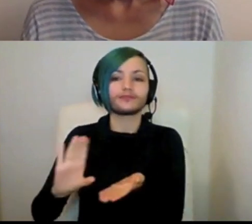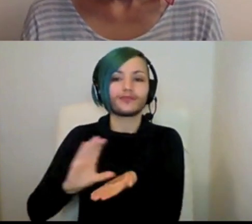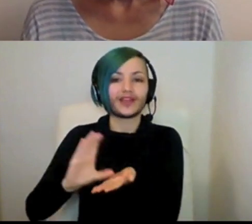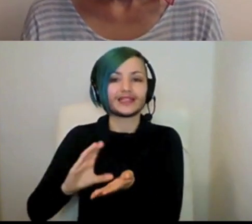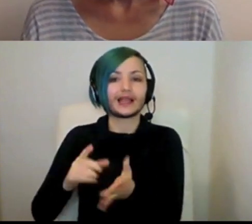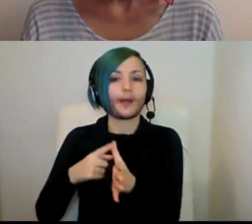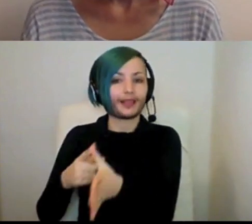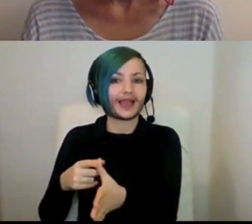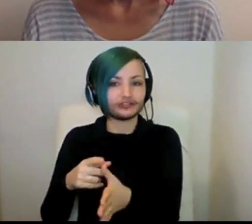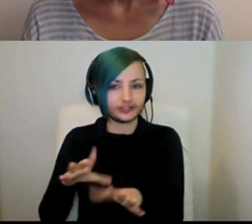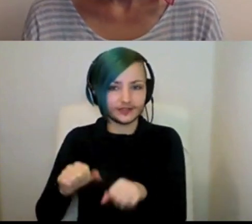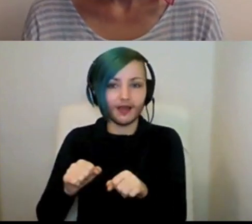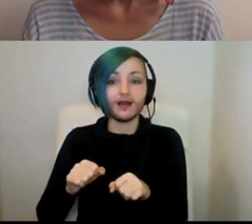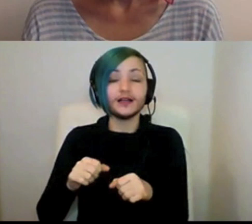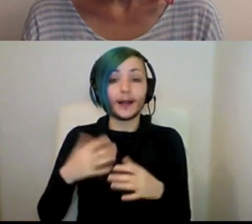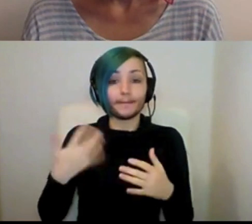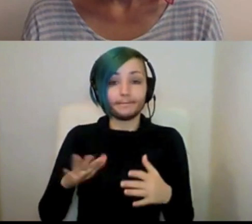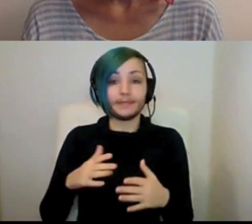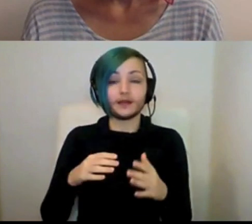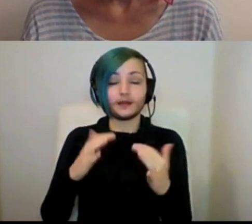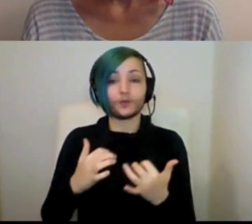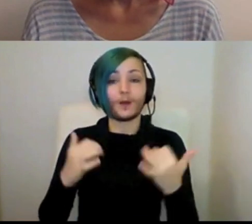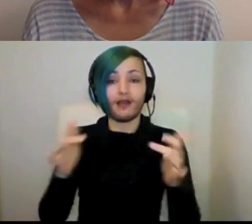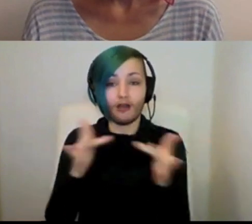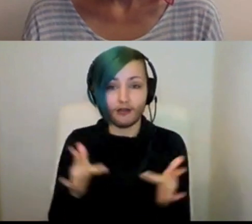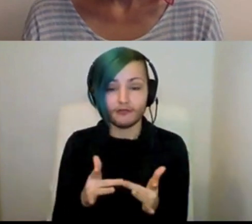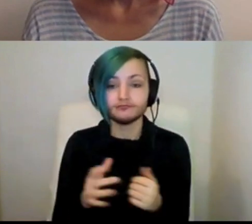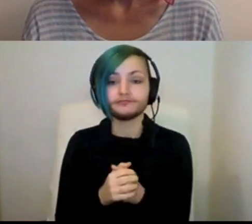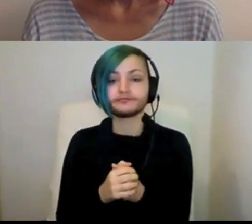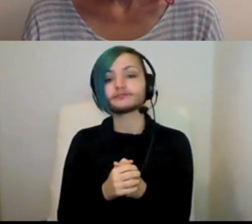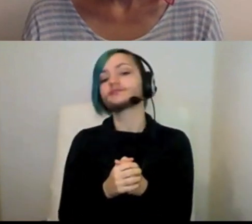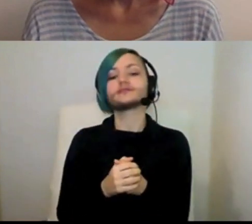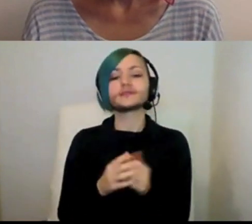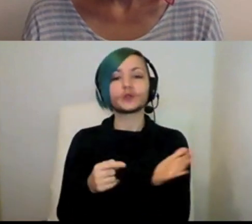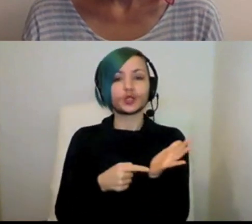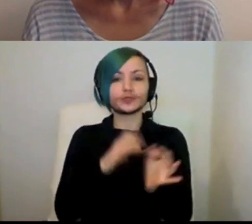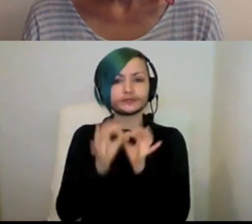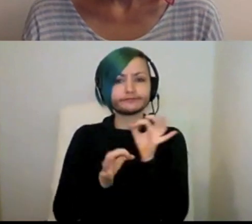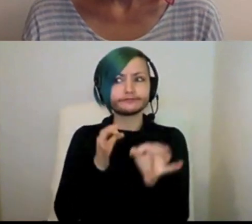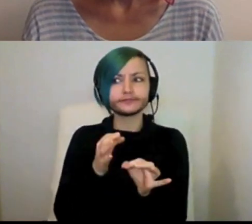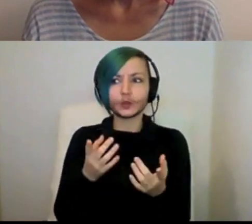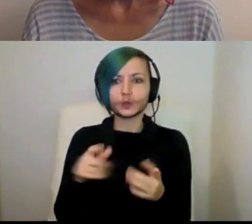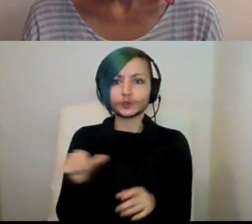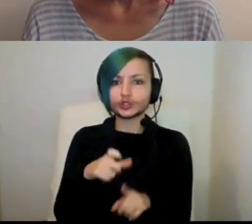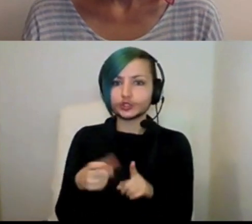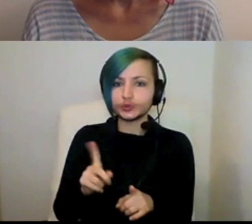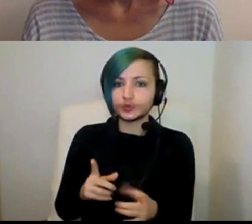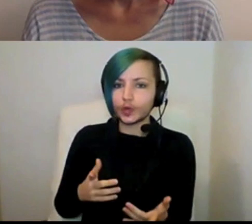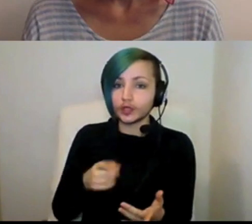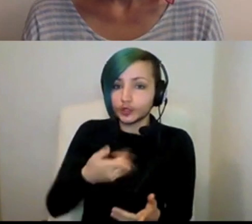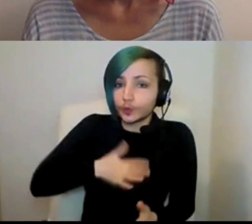they were asking for questions, and Thompson's questions were, well, what do you want us to do? Where should we do our exhibition? You